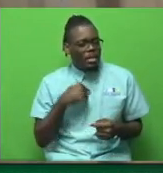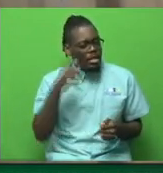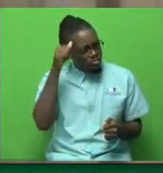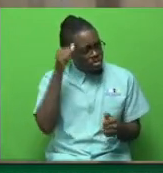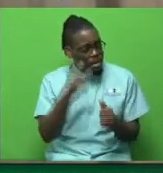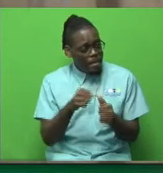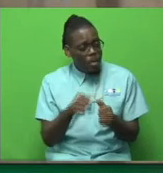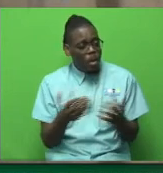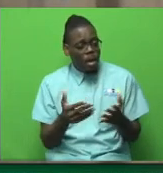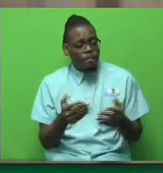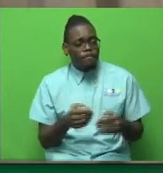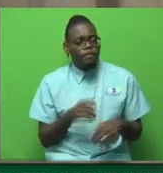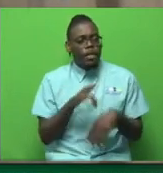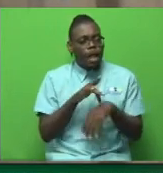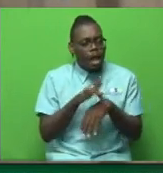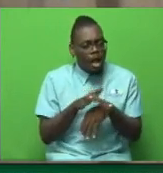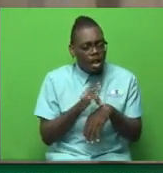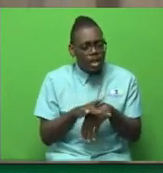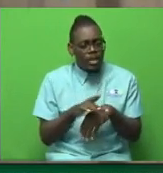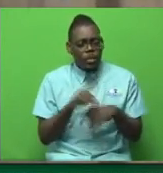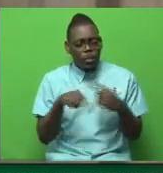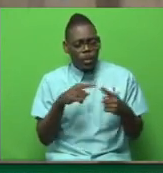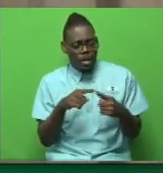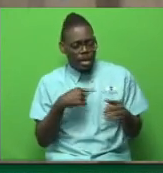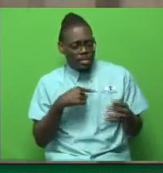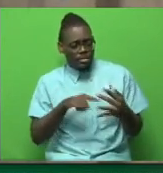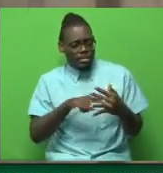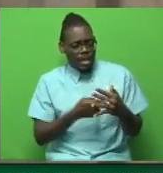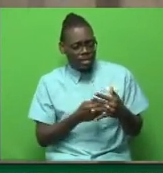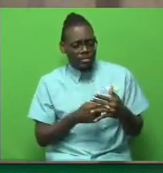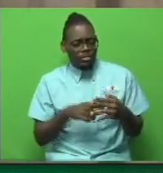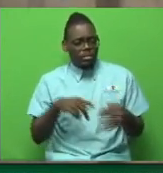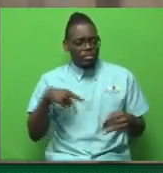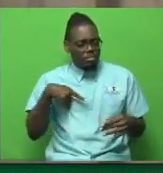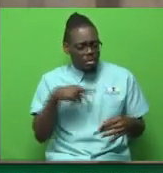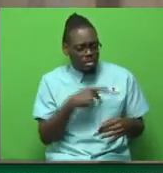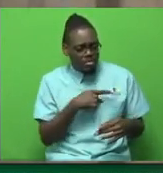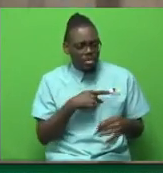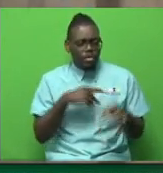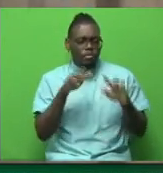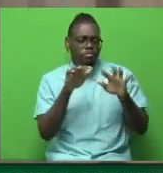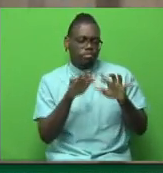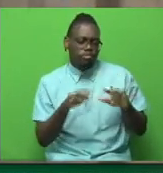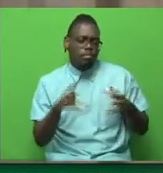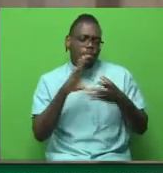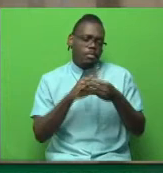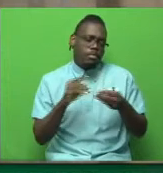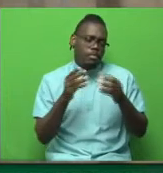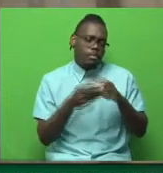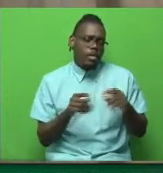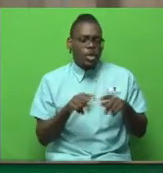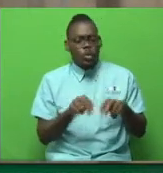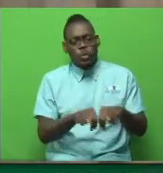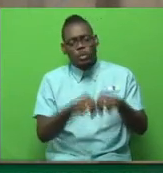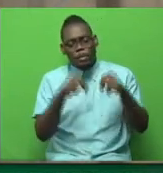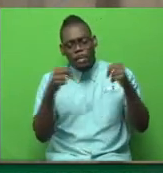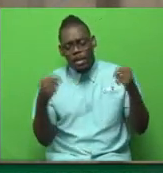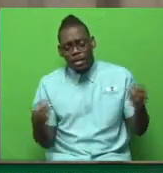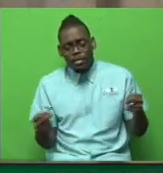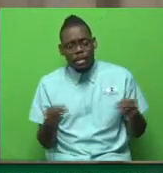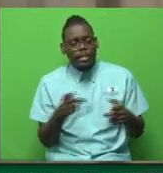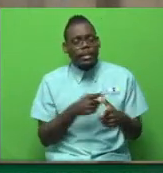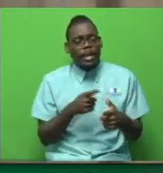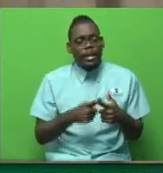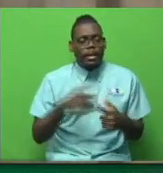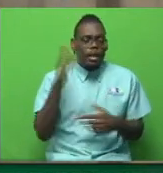on in my parliamentary career I had to write a press release after the announcements in November followed by some press conferences